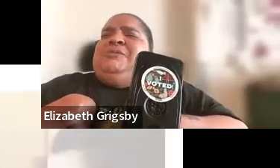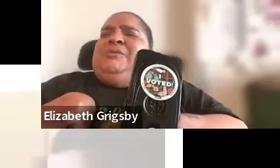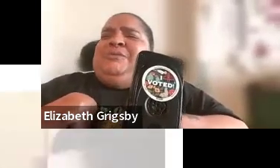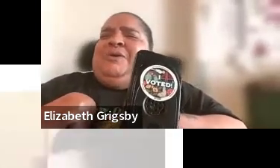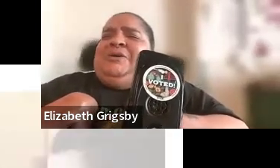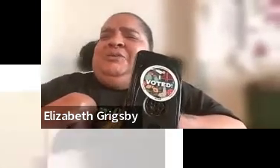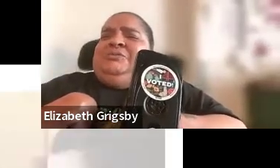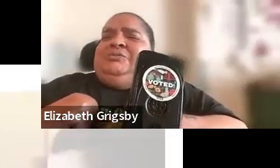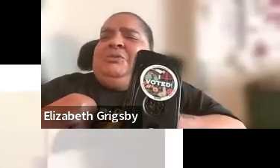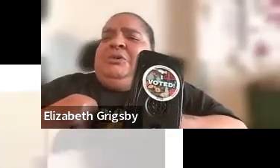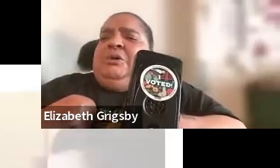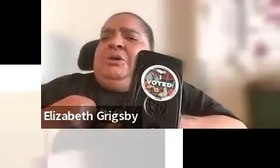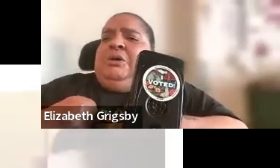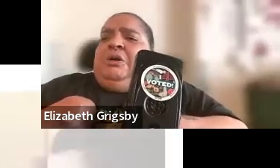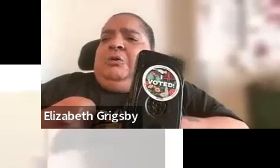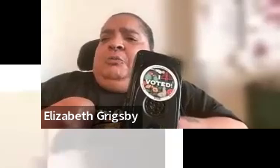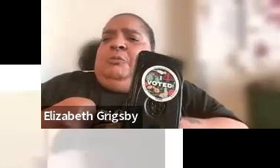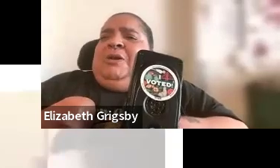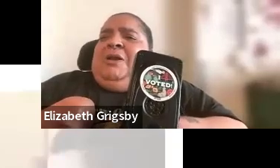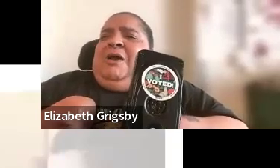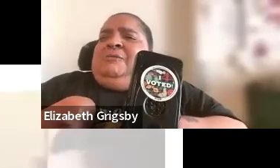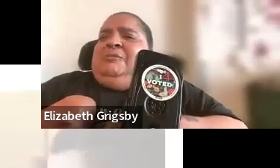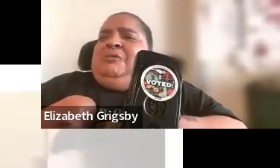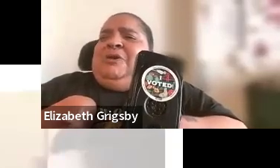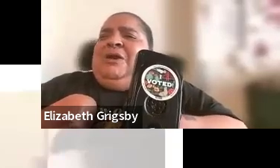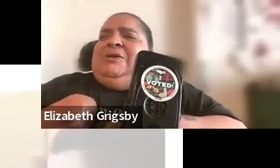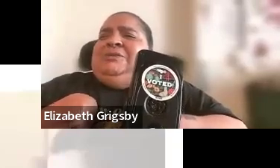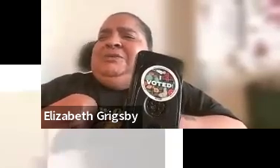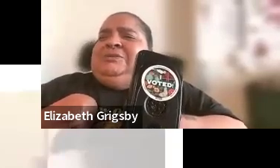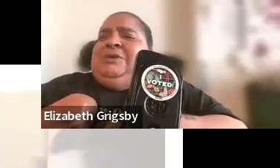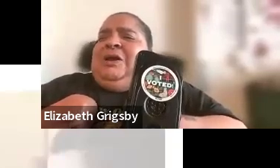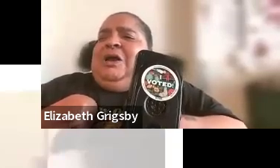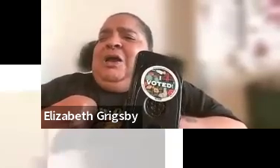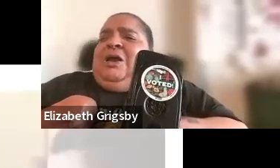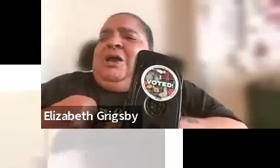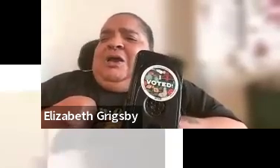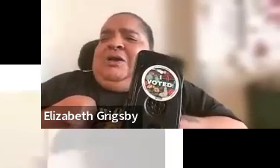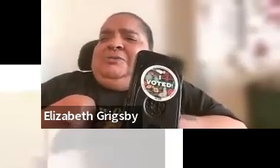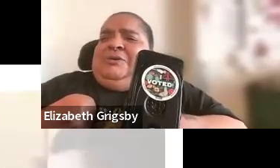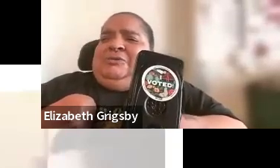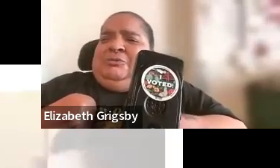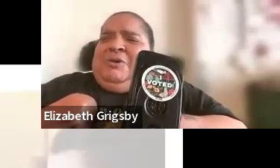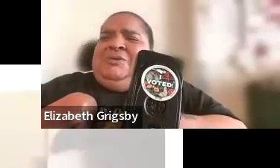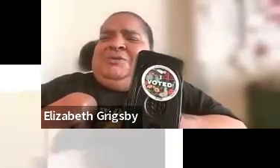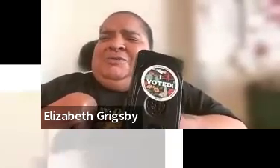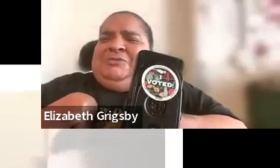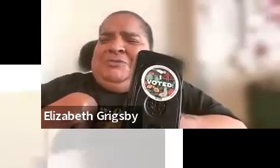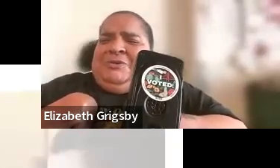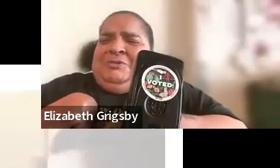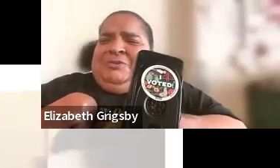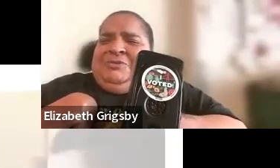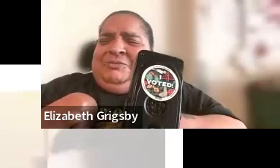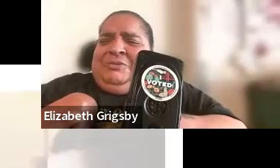One of the things we have created as a